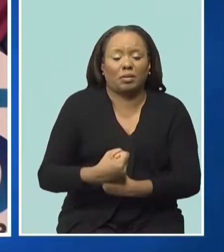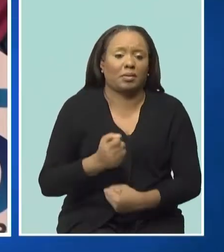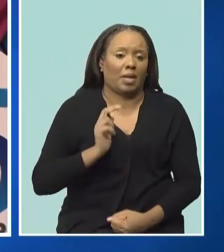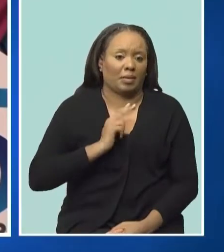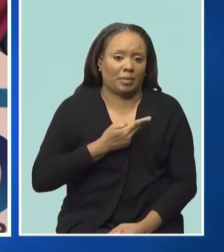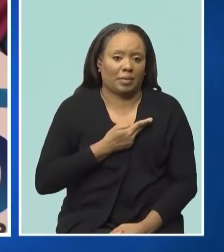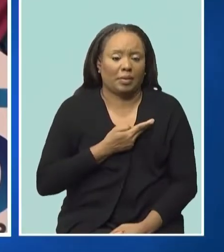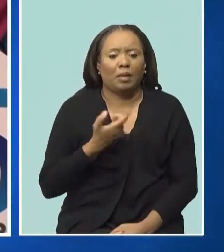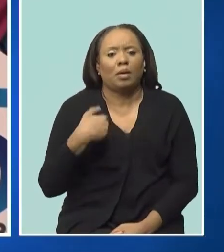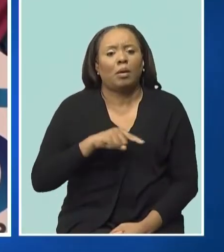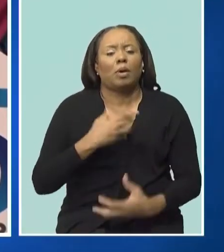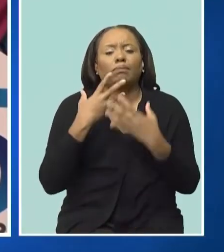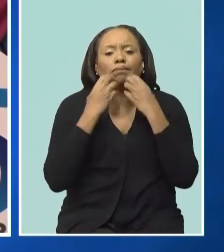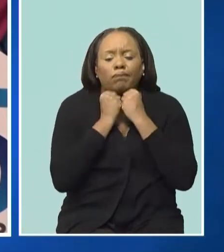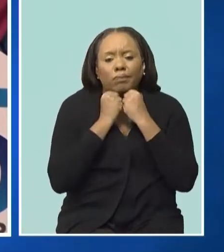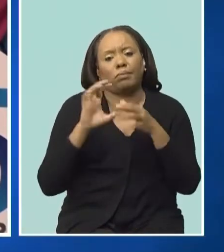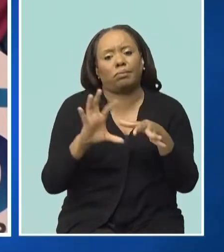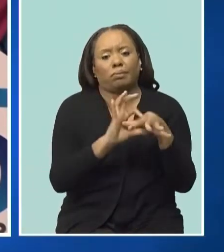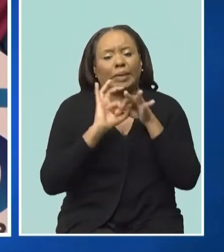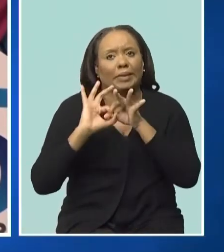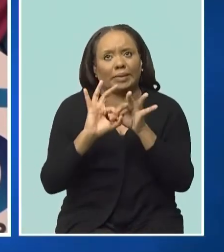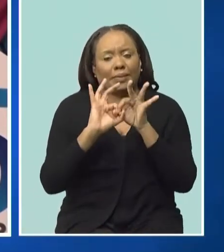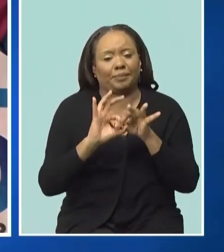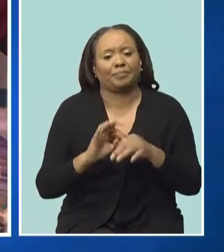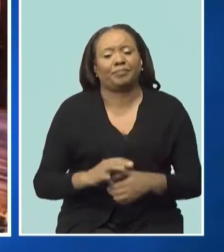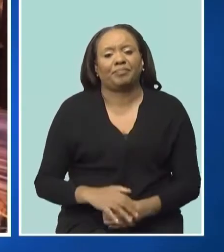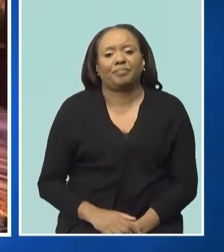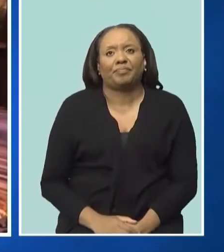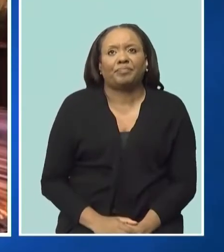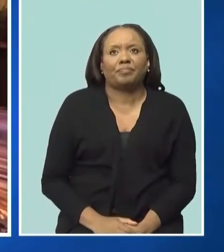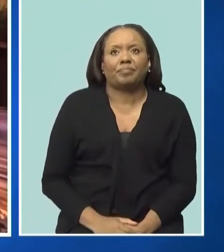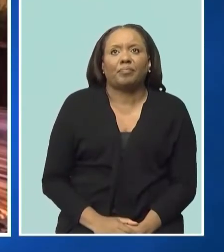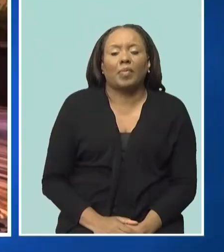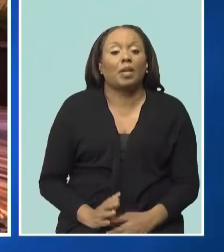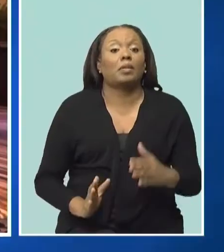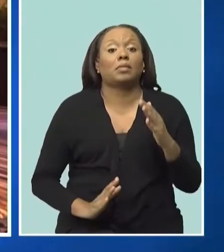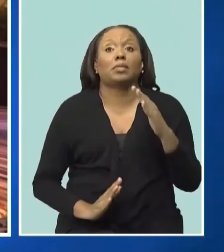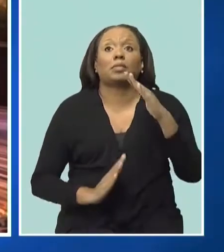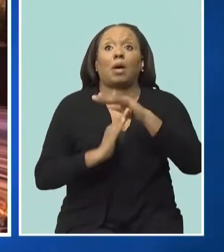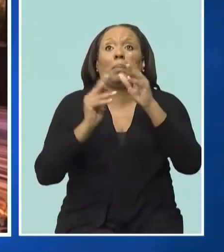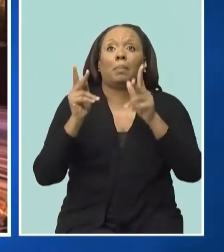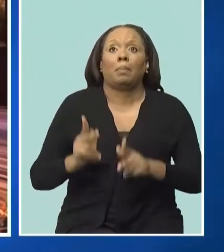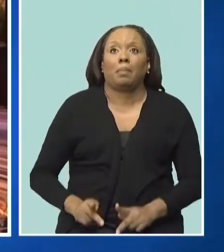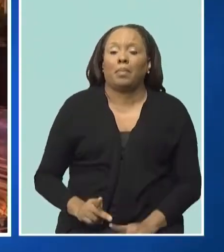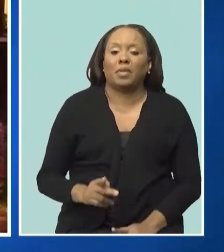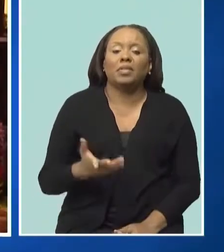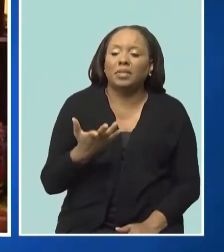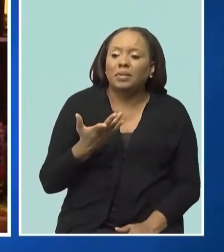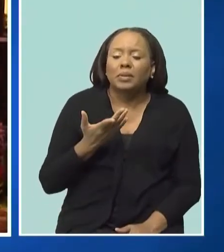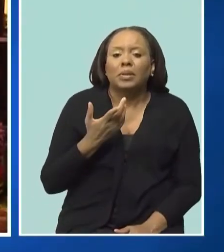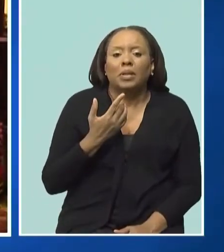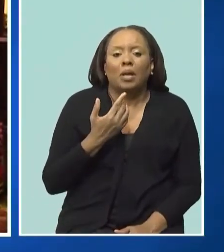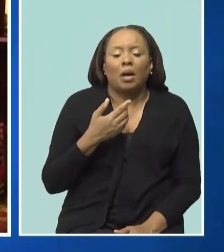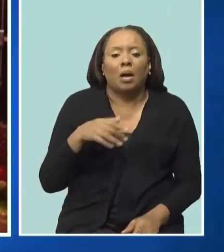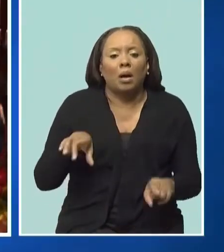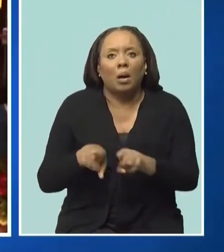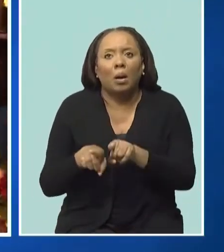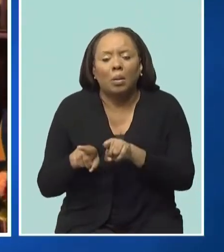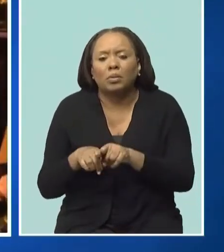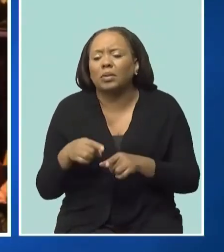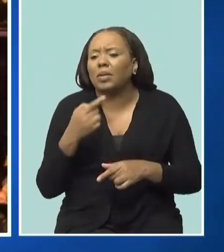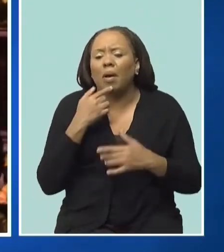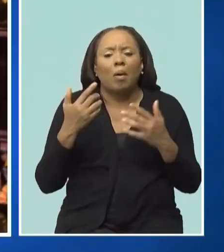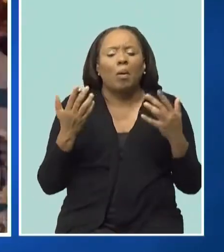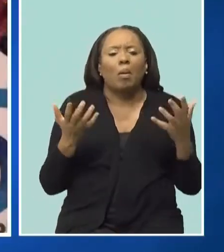that we value these relationships. During his address, the top insurance official drew reference to the points that underscore the